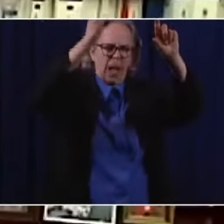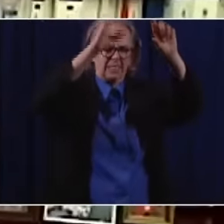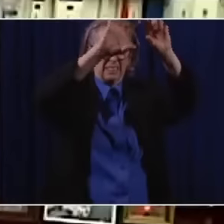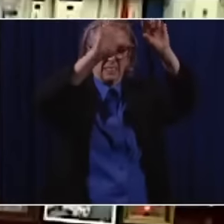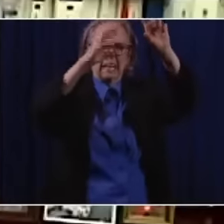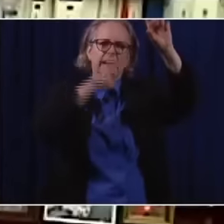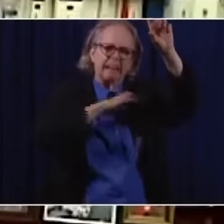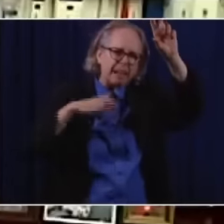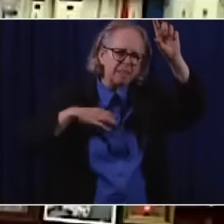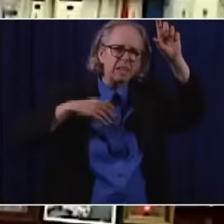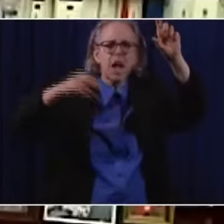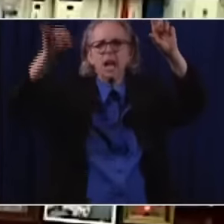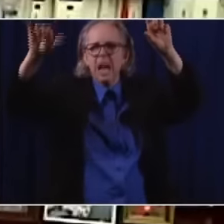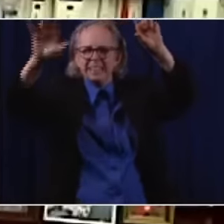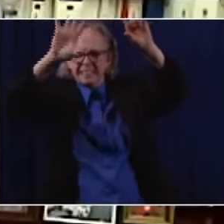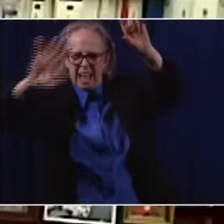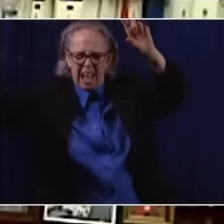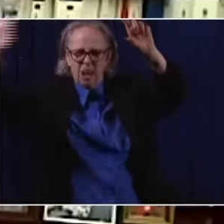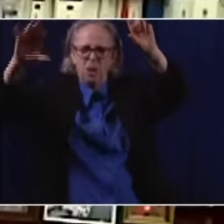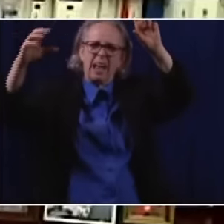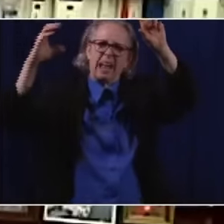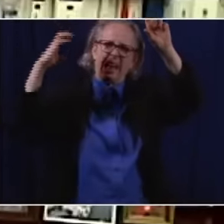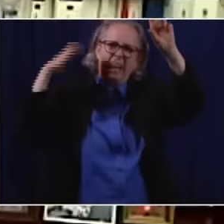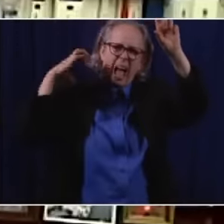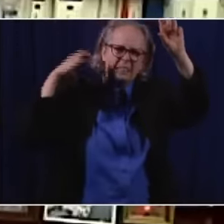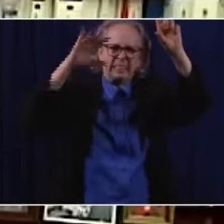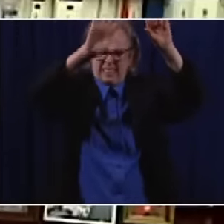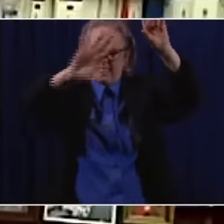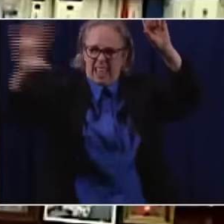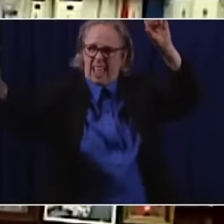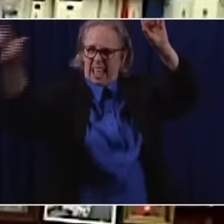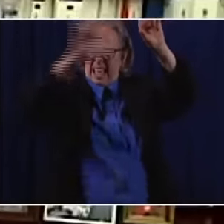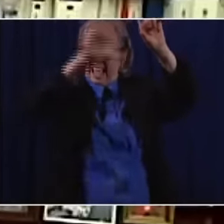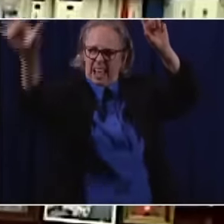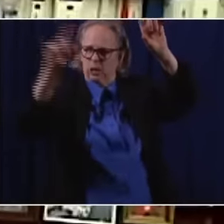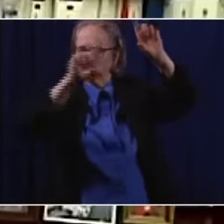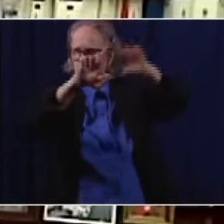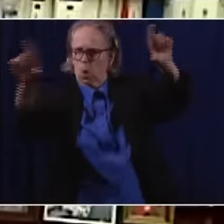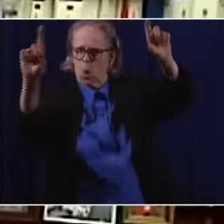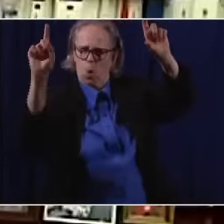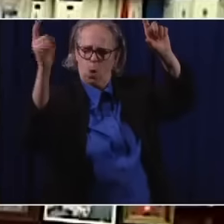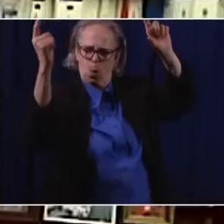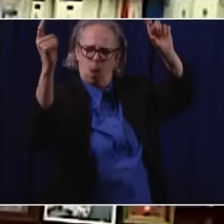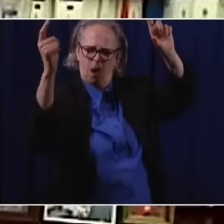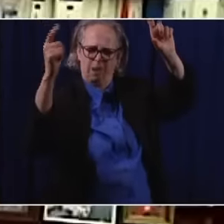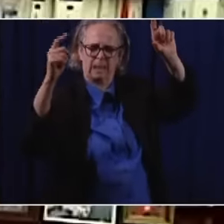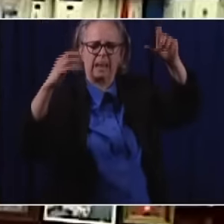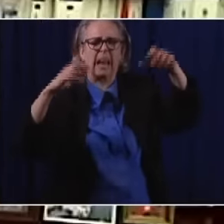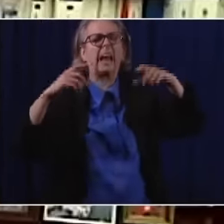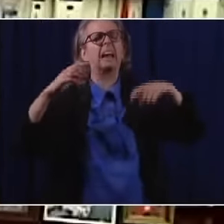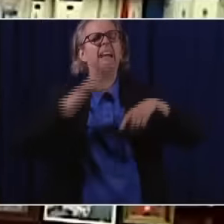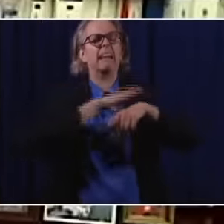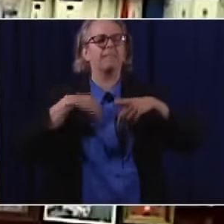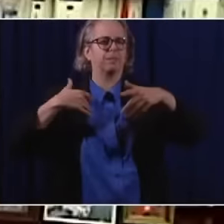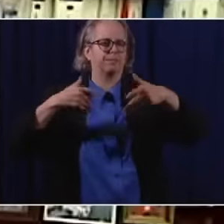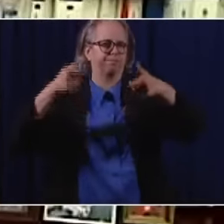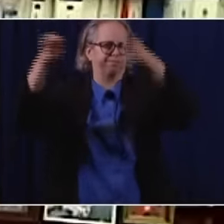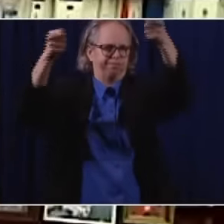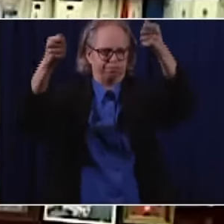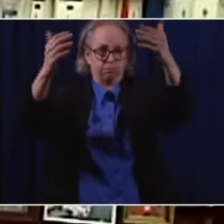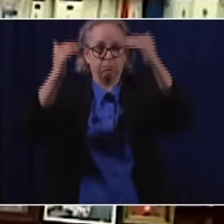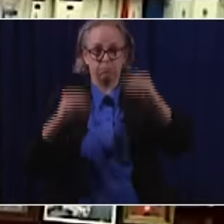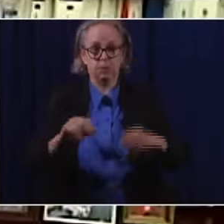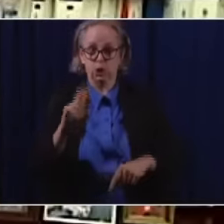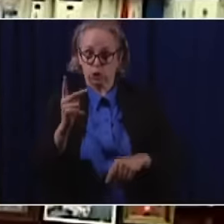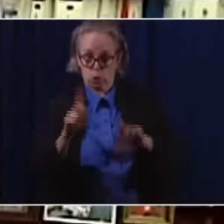Akron, Canton area, and Bob Wiley, who's the chief clinical officer at Cleveland Clinic, leads Zone 1. Zone 2